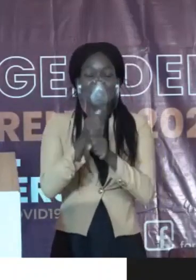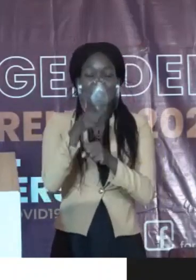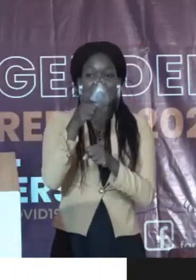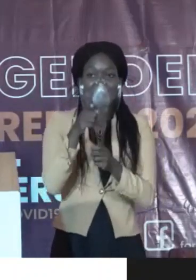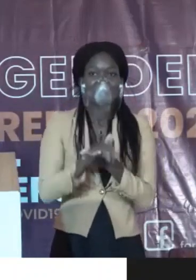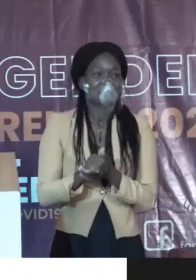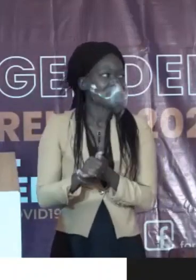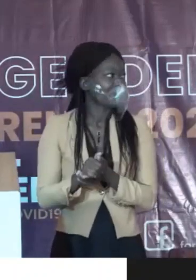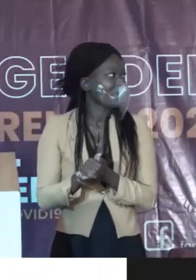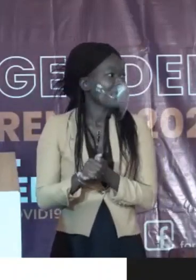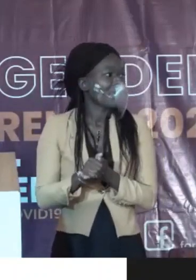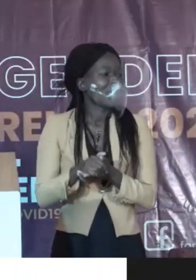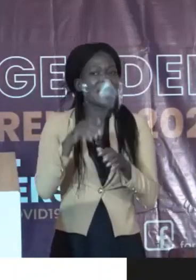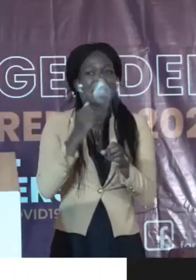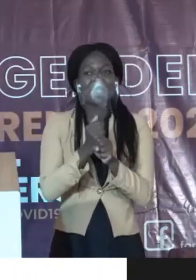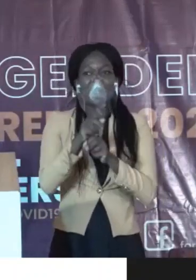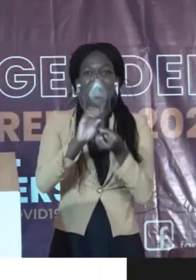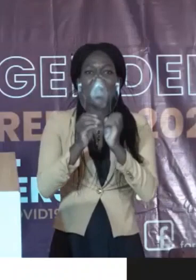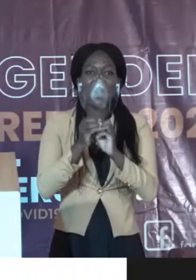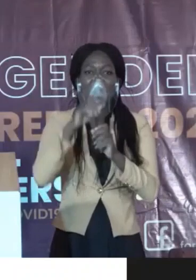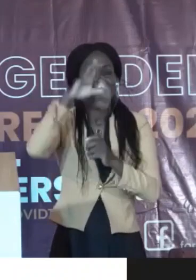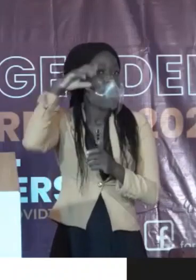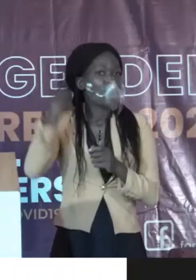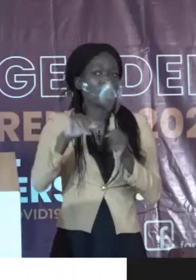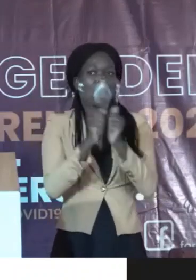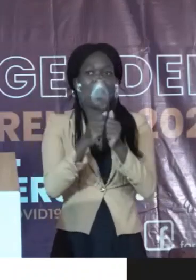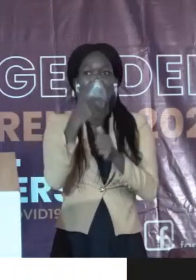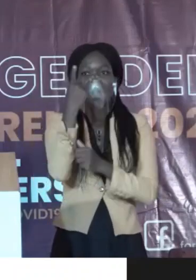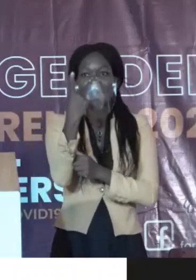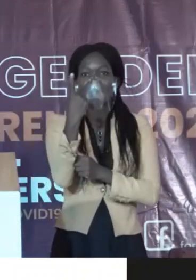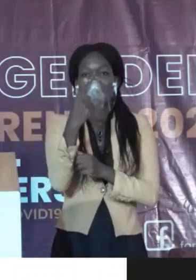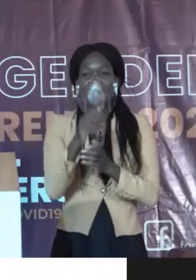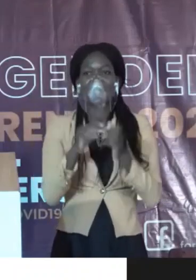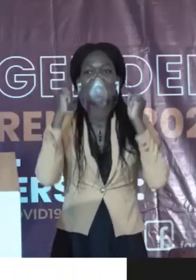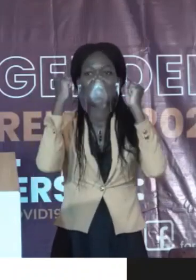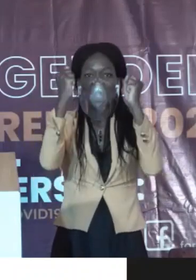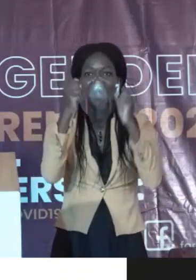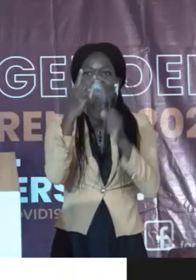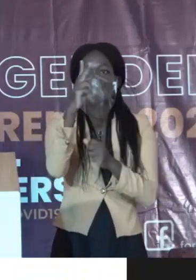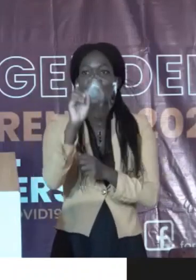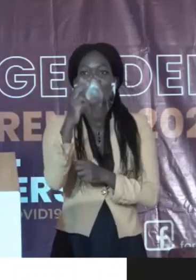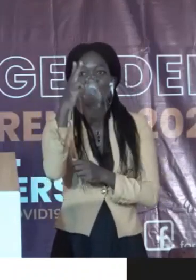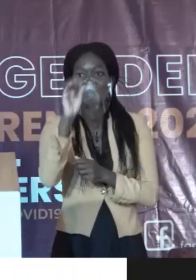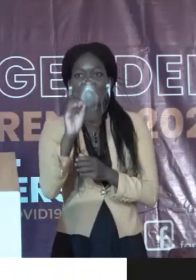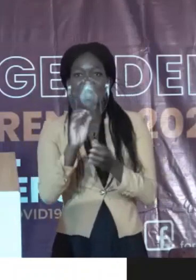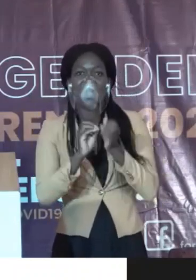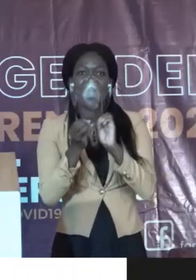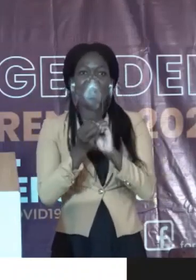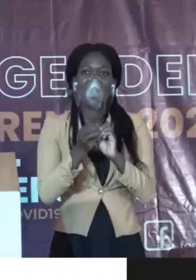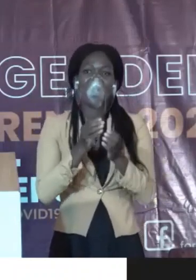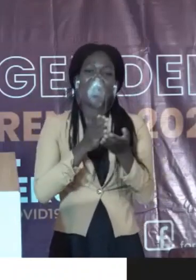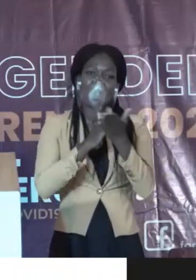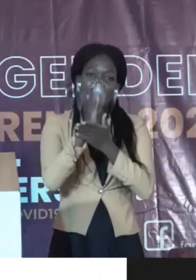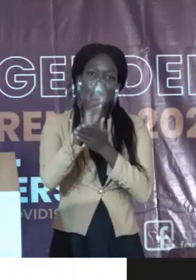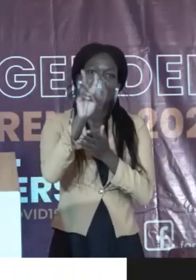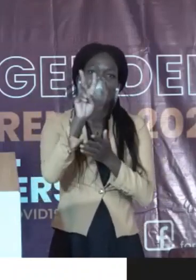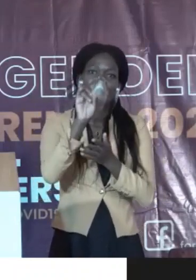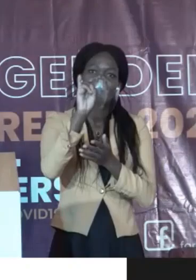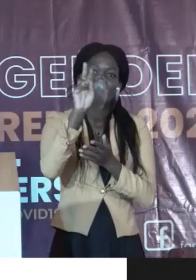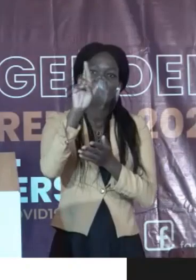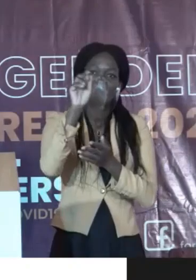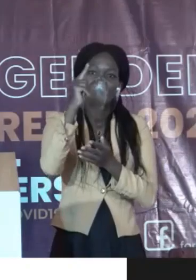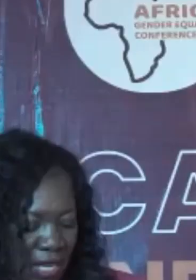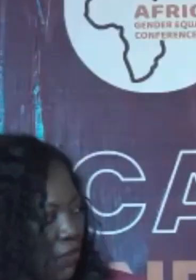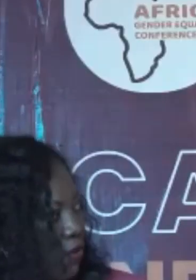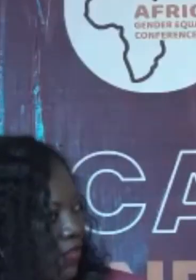held on October 11, save for 2020, when it was held virtually on a separate date due to the